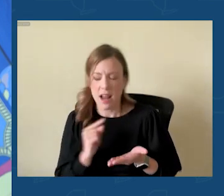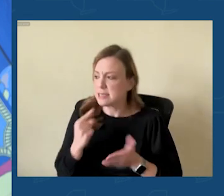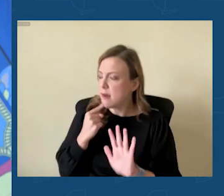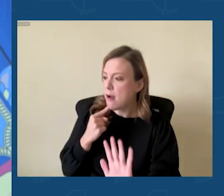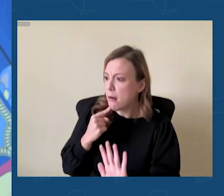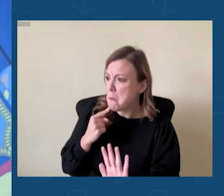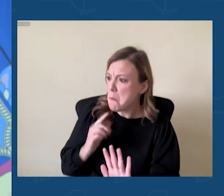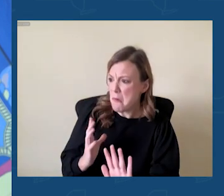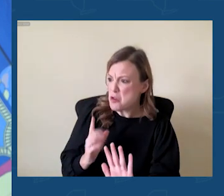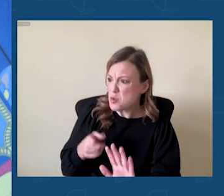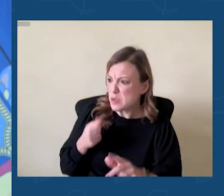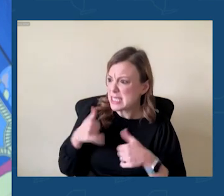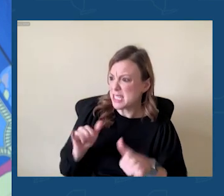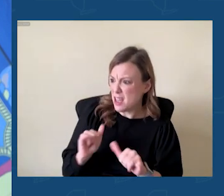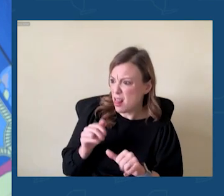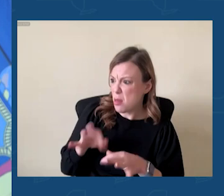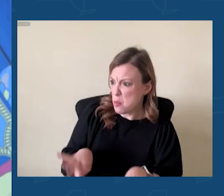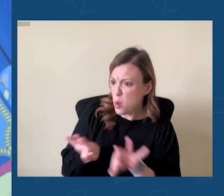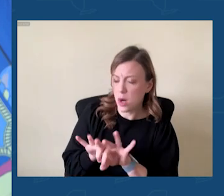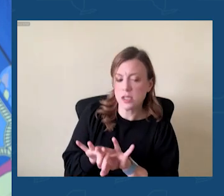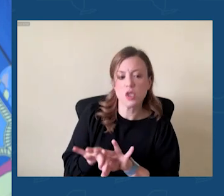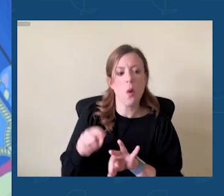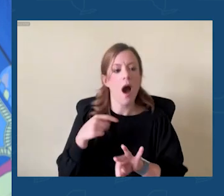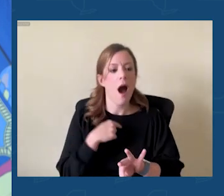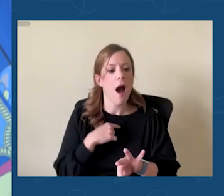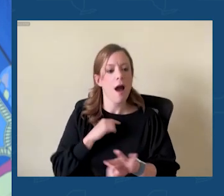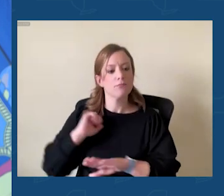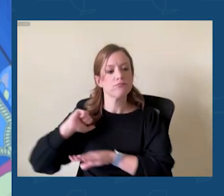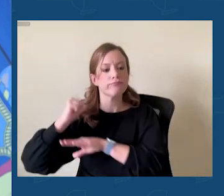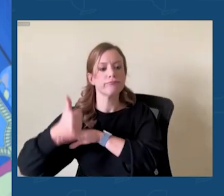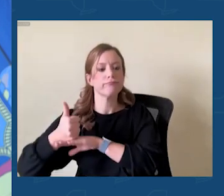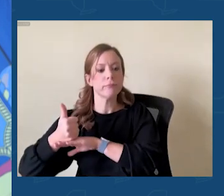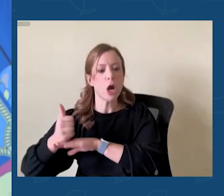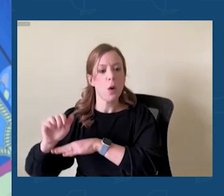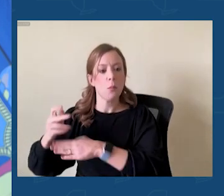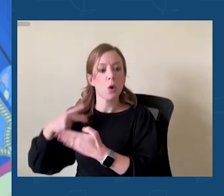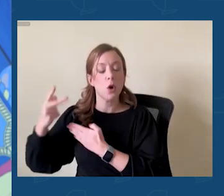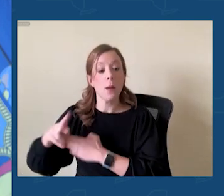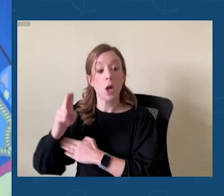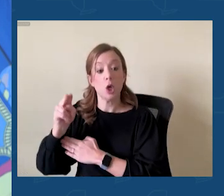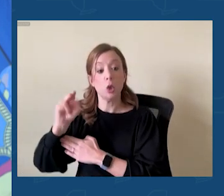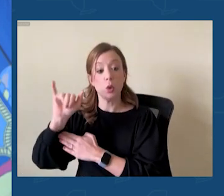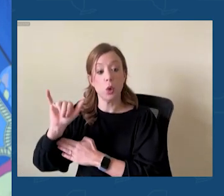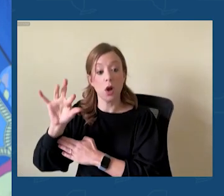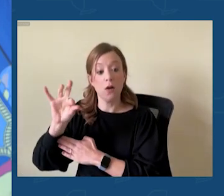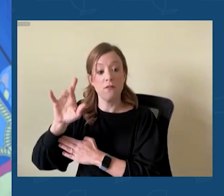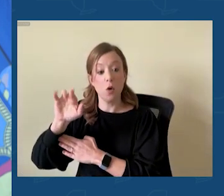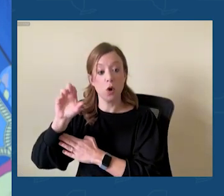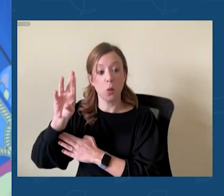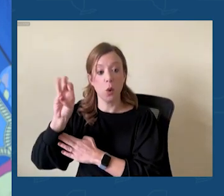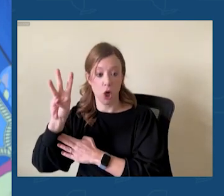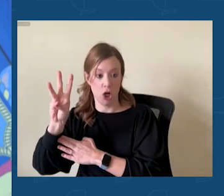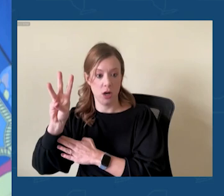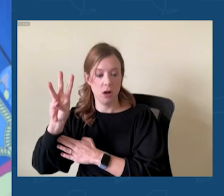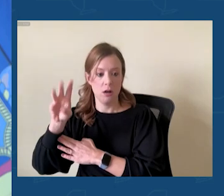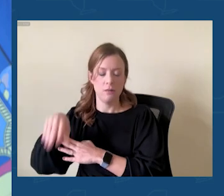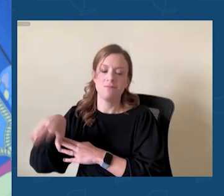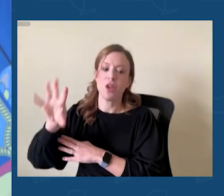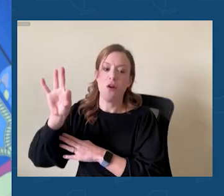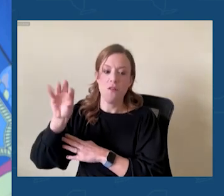So I instituted a program called New York Forward where you can win $4.5 million, which given the scale of some communities, that's a lot of